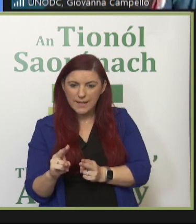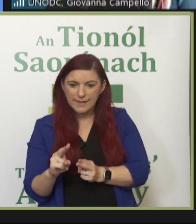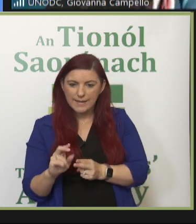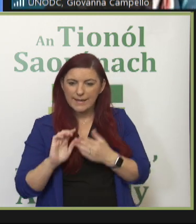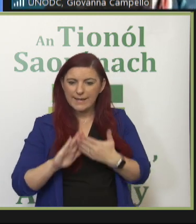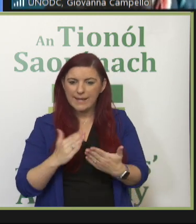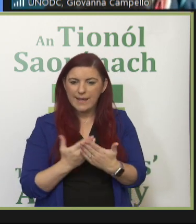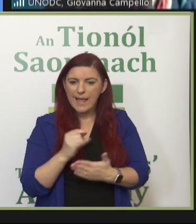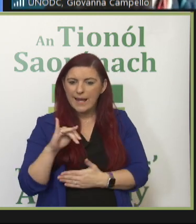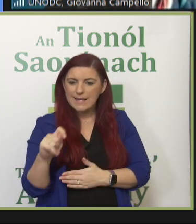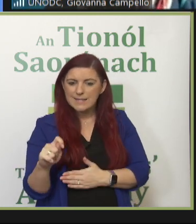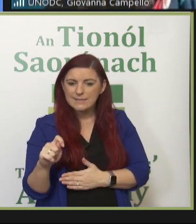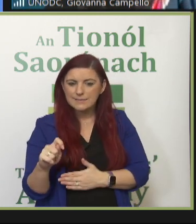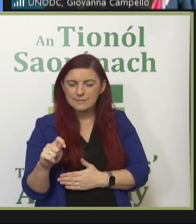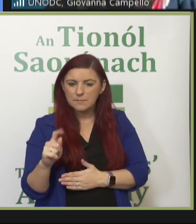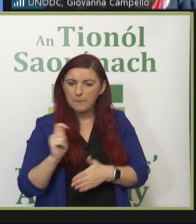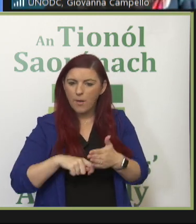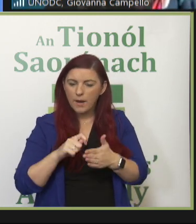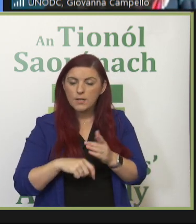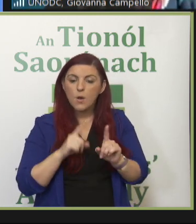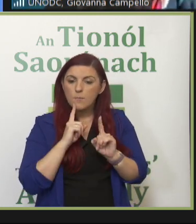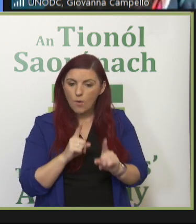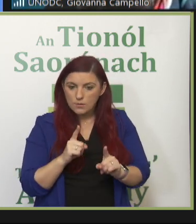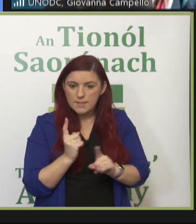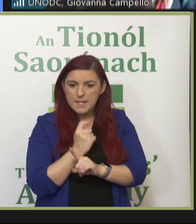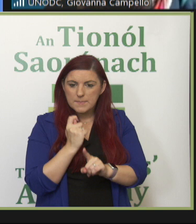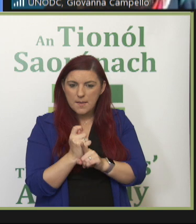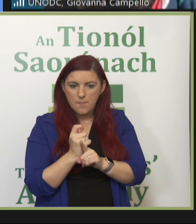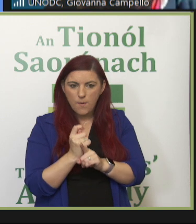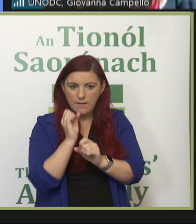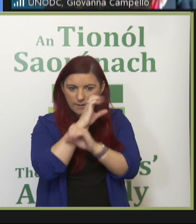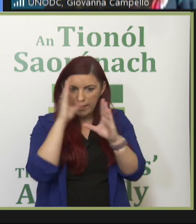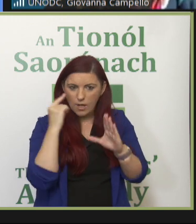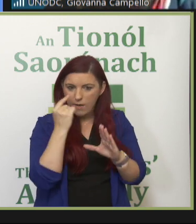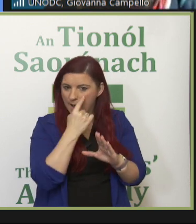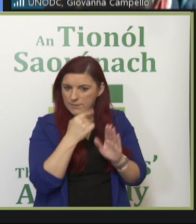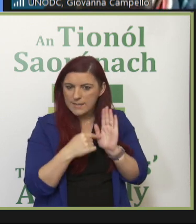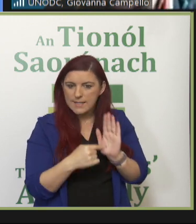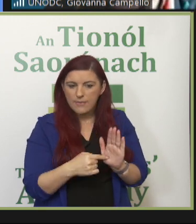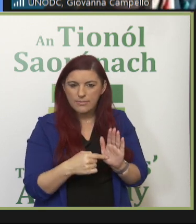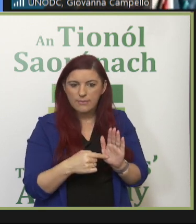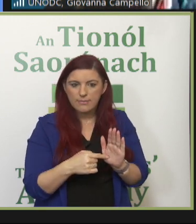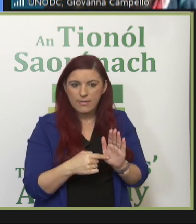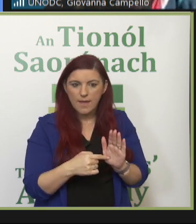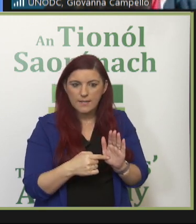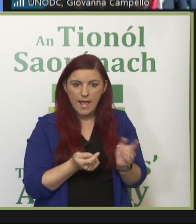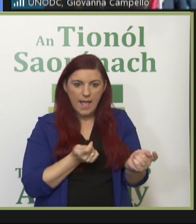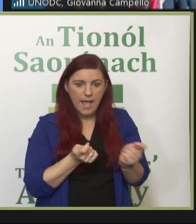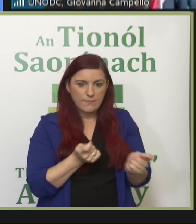and recovery support. But also we have clear evidence that it decreases